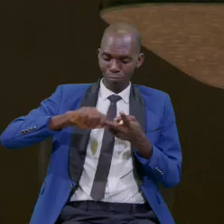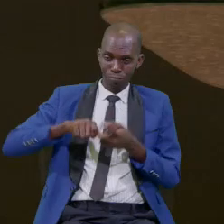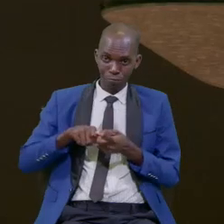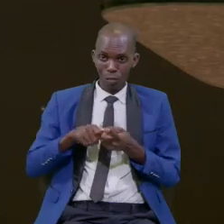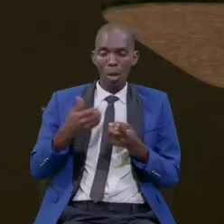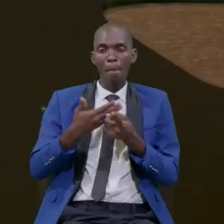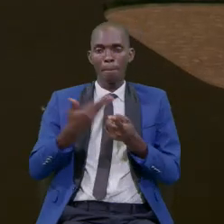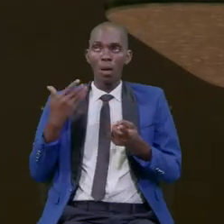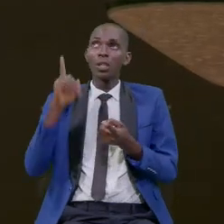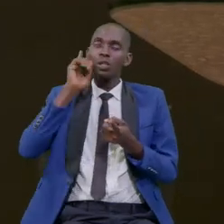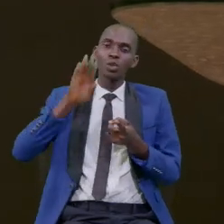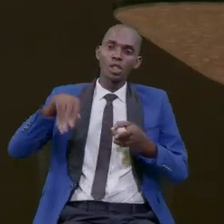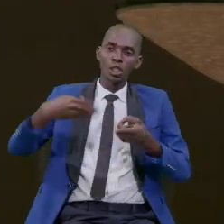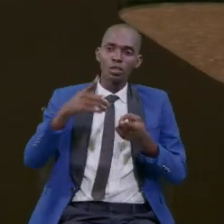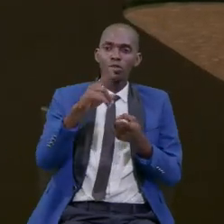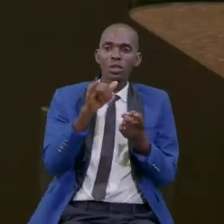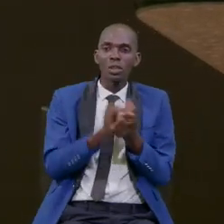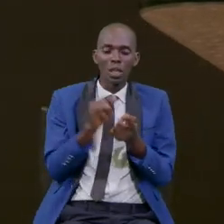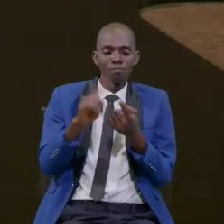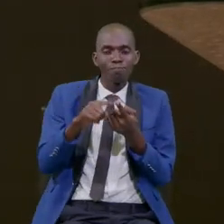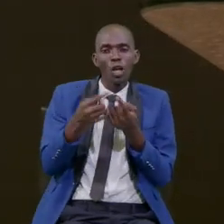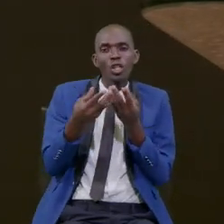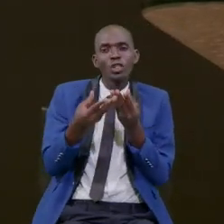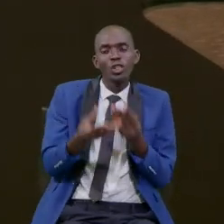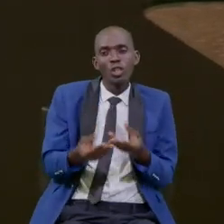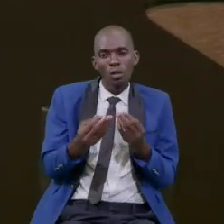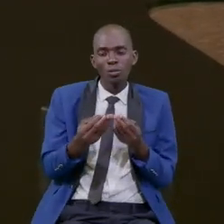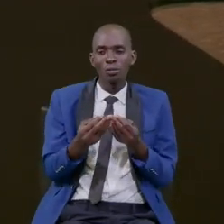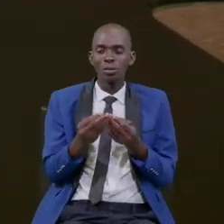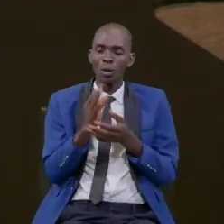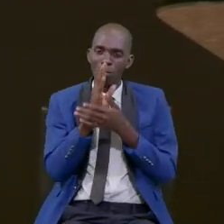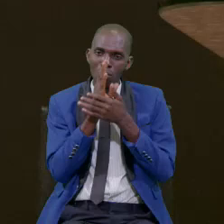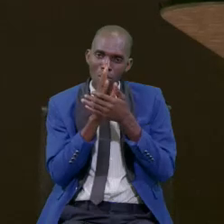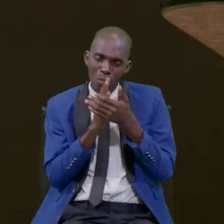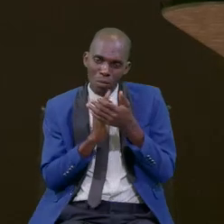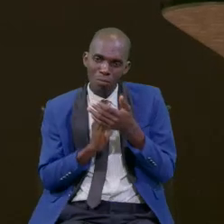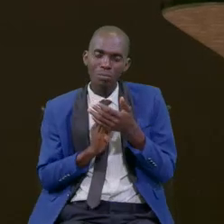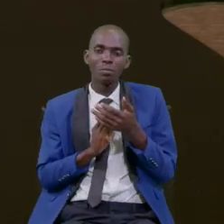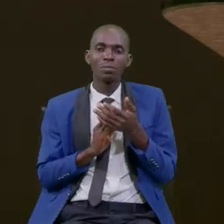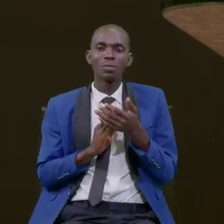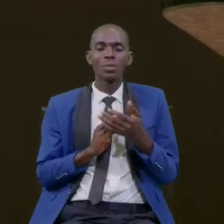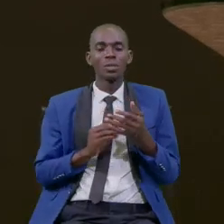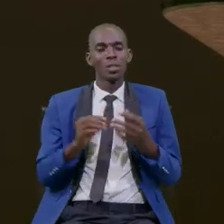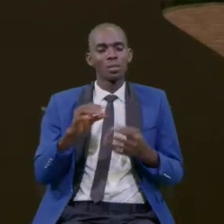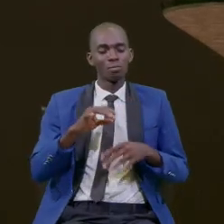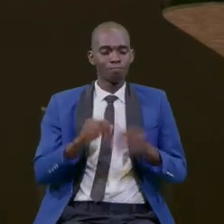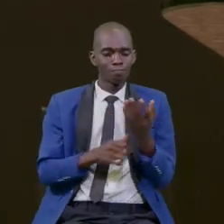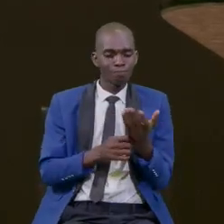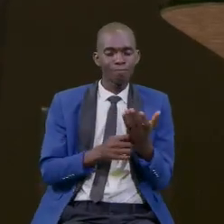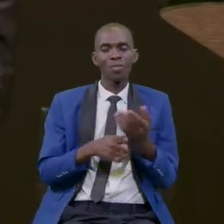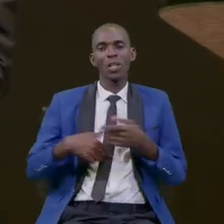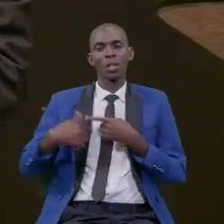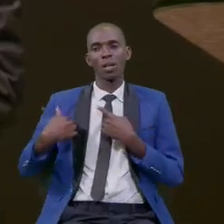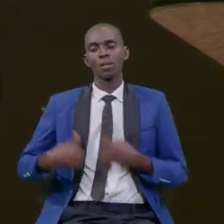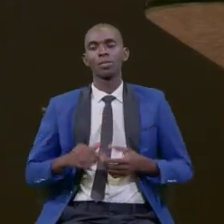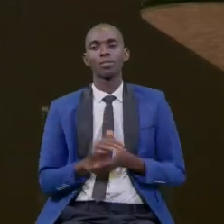soft, meek, lowly, humble, fleshly heart.